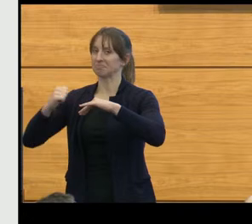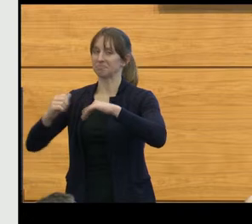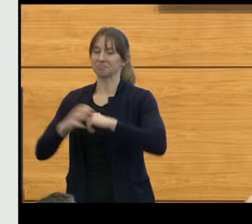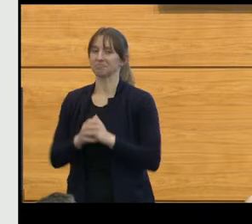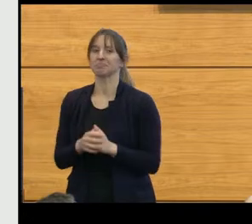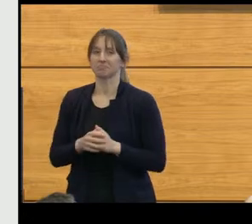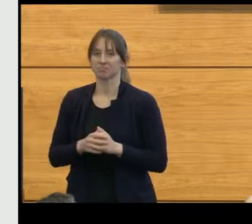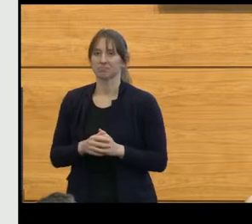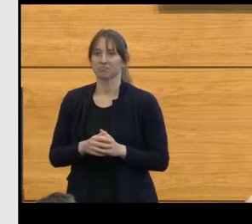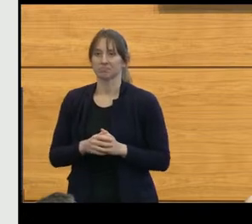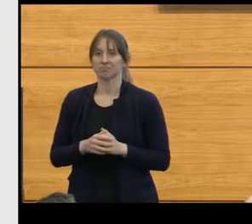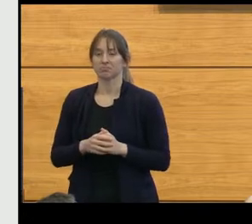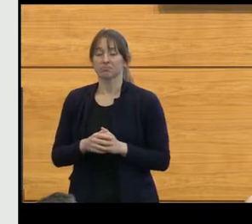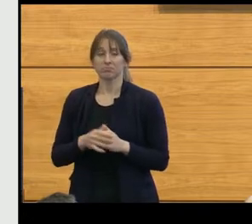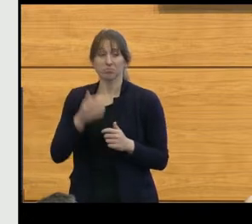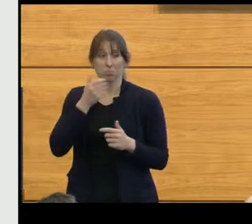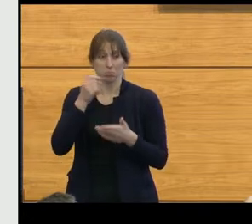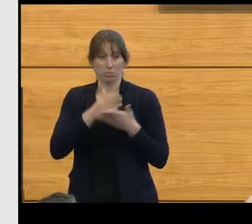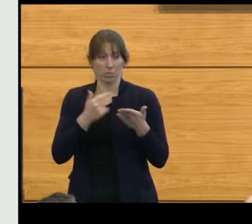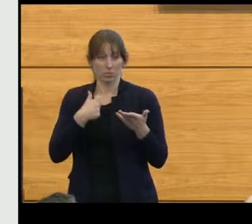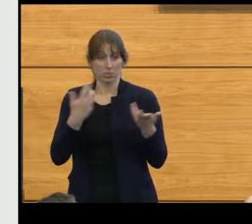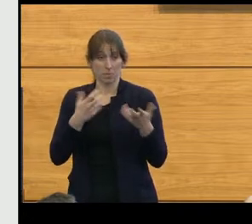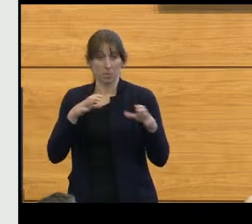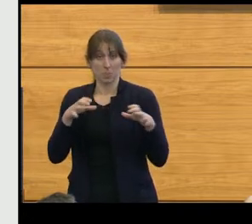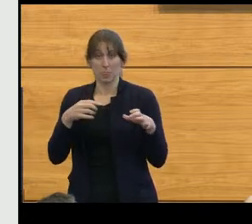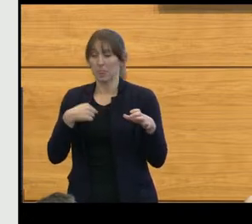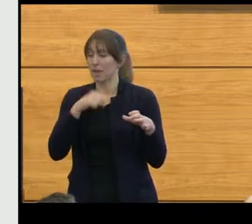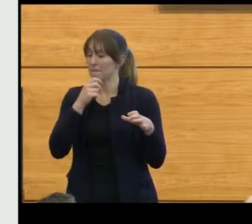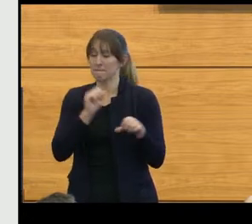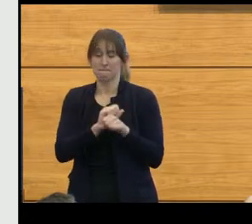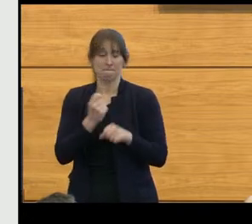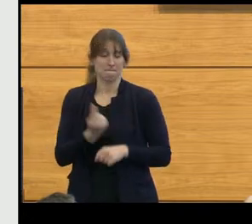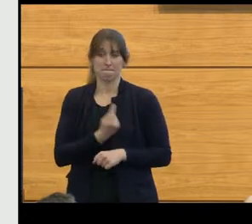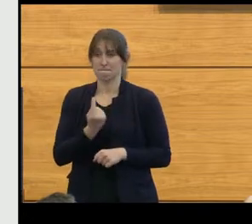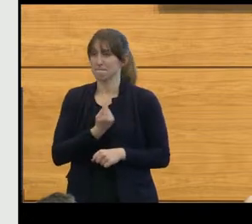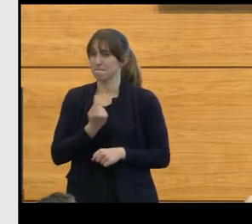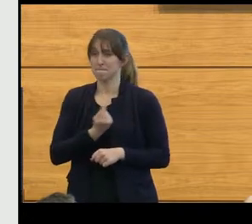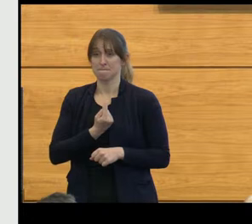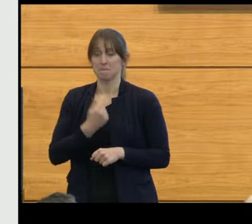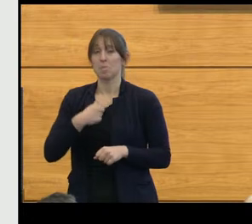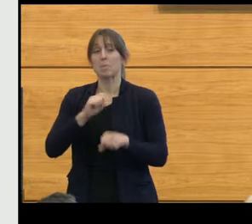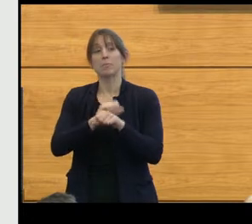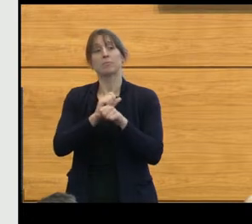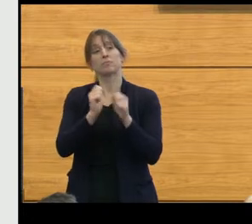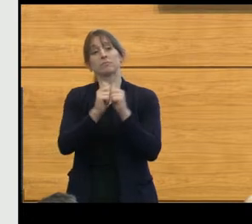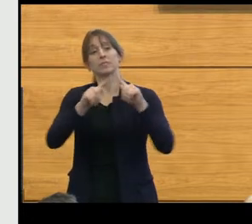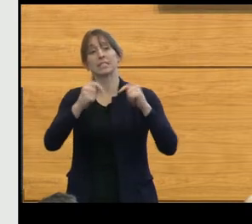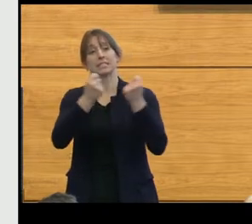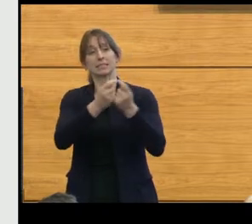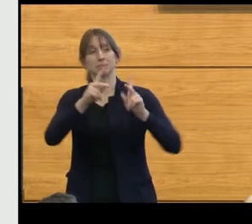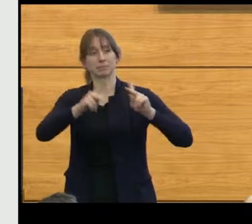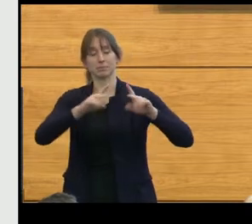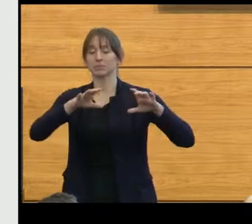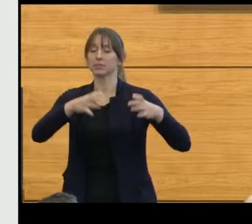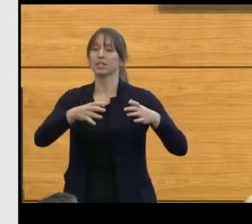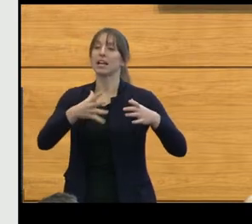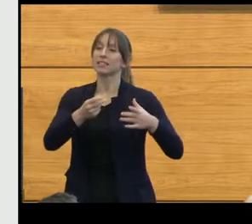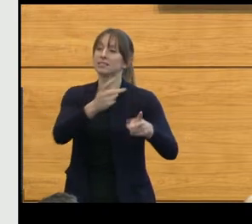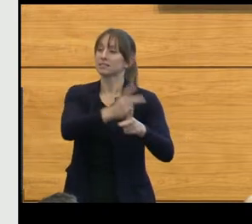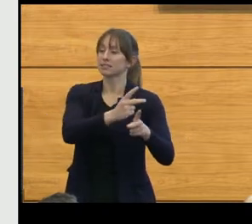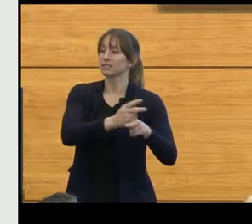Probably the best part of what I do is that I don't work in isolation. I work with a team of individuals, and treating these